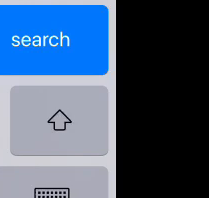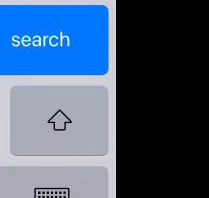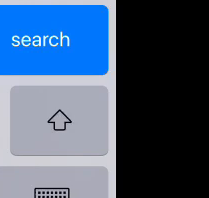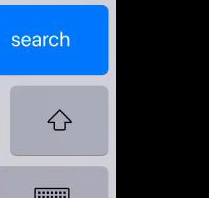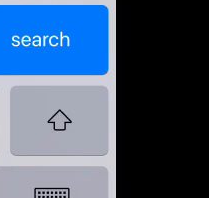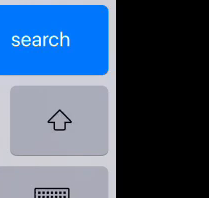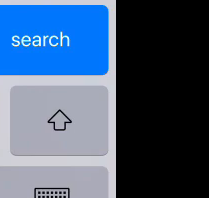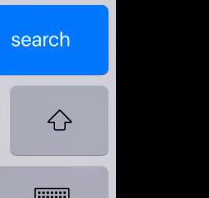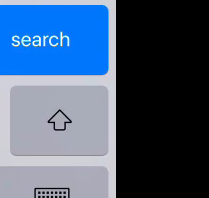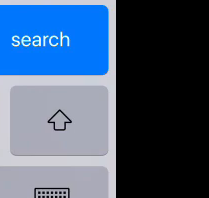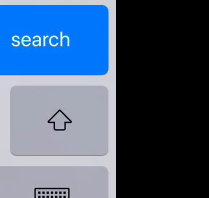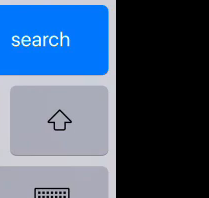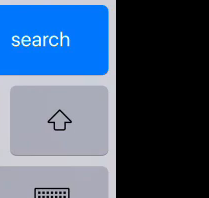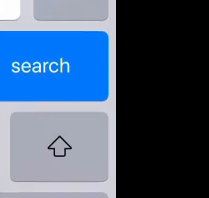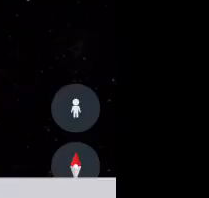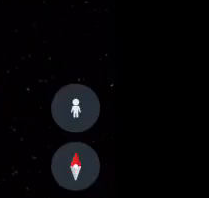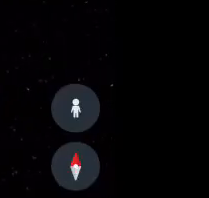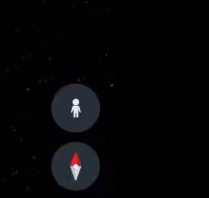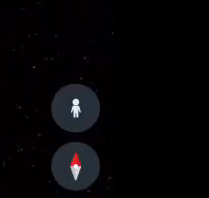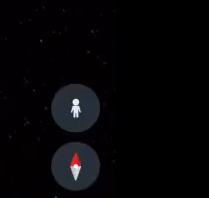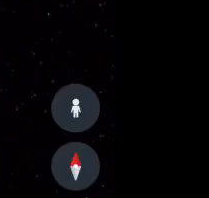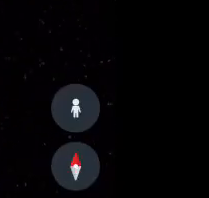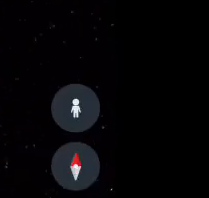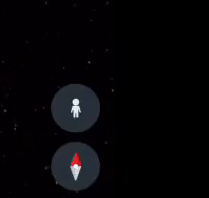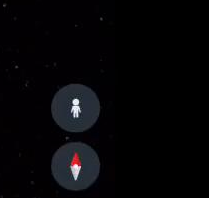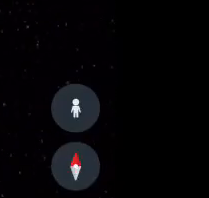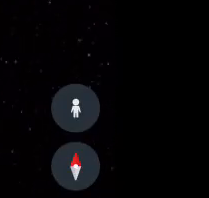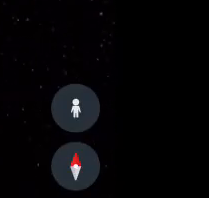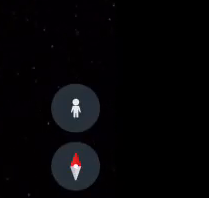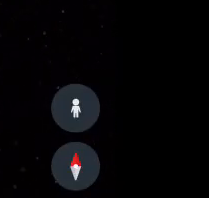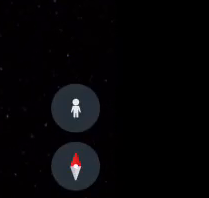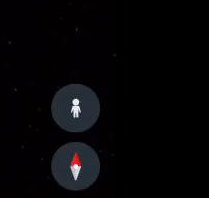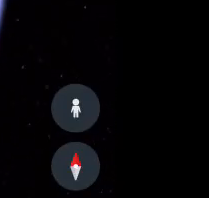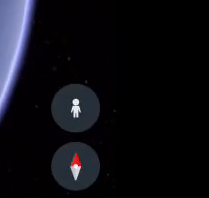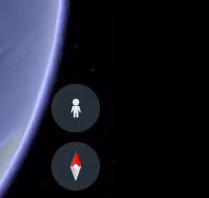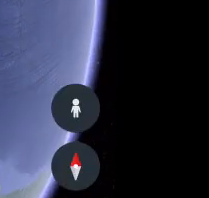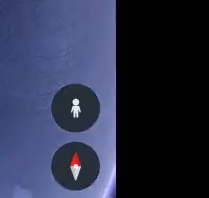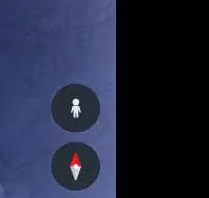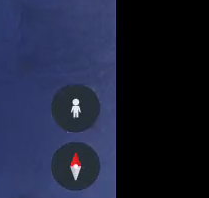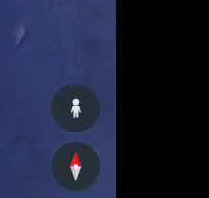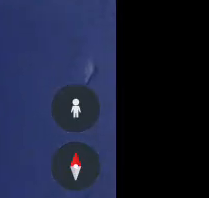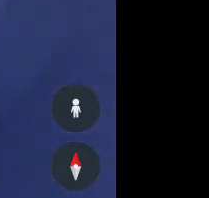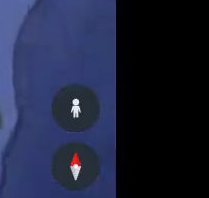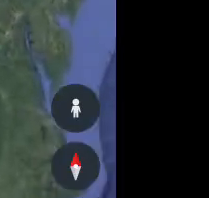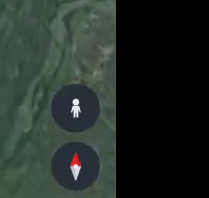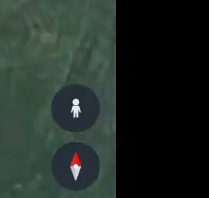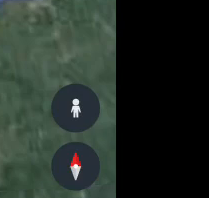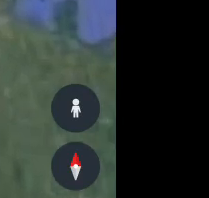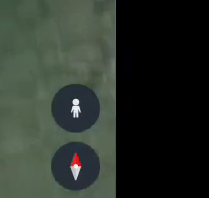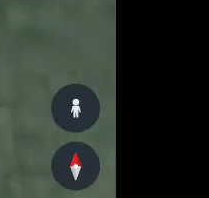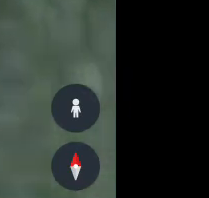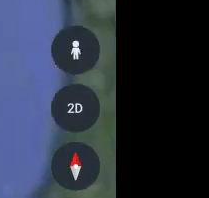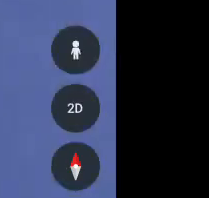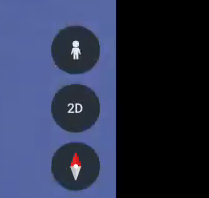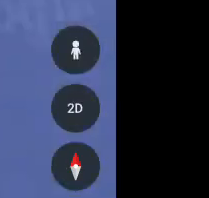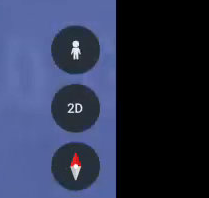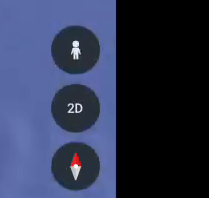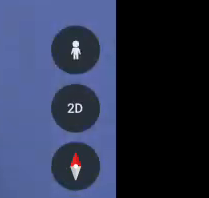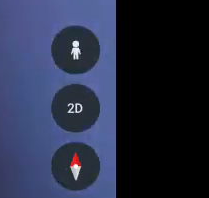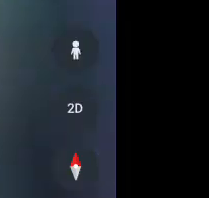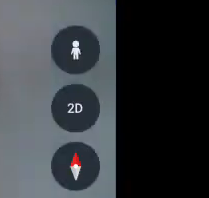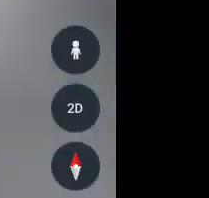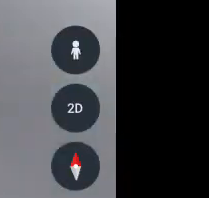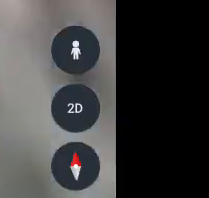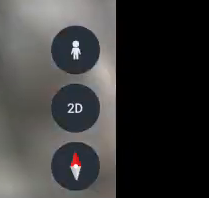And the bass keeps running, running, and running, running, and running, running, and running, running, and running, running, and running, running, and